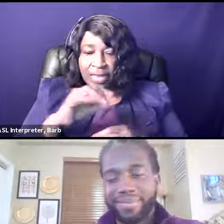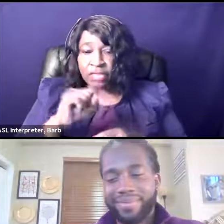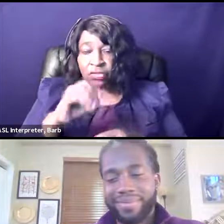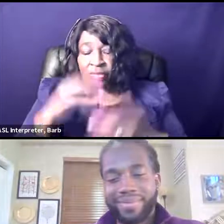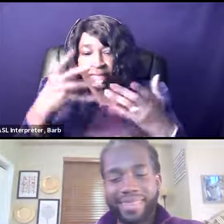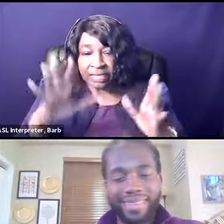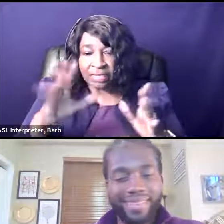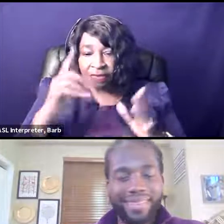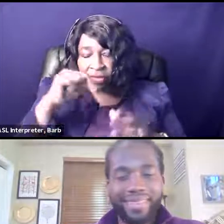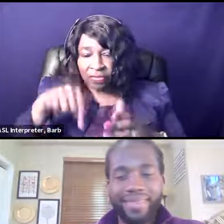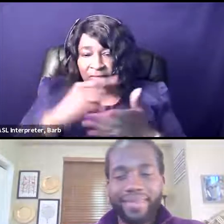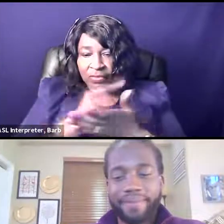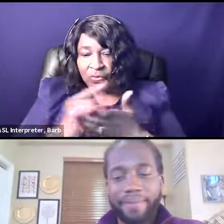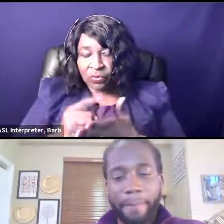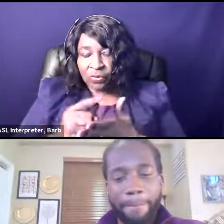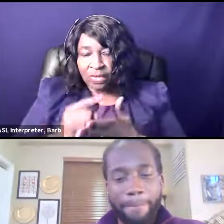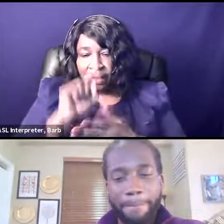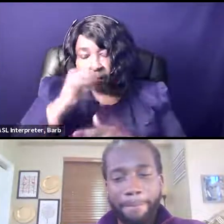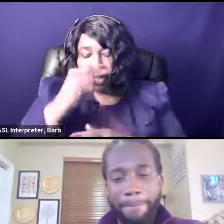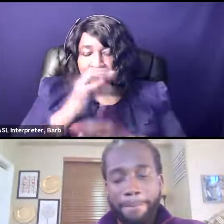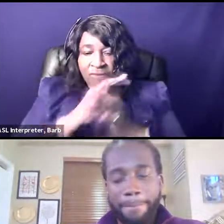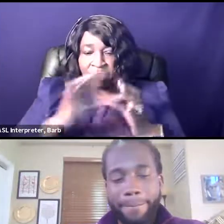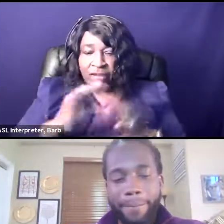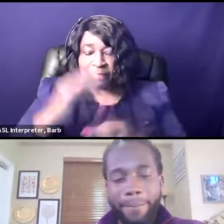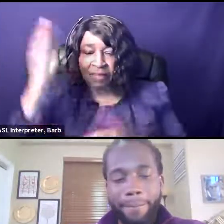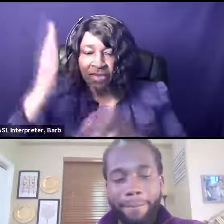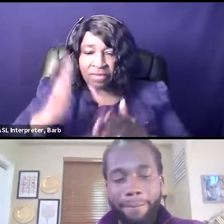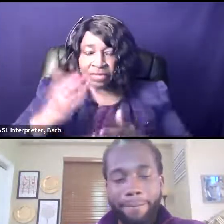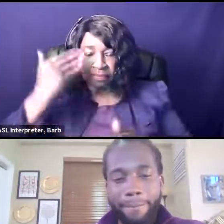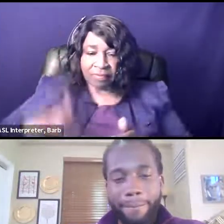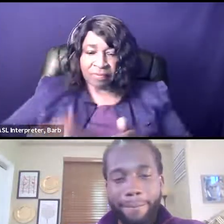so that's it for this week's edition of the Black Freedom Lectures. I'm Eve Ewing. Thank you so much. And everybody,